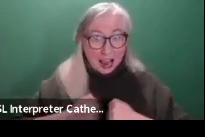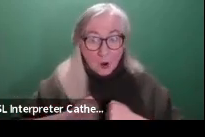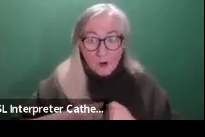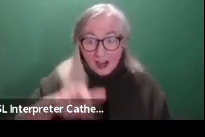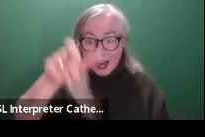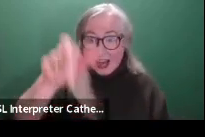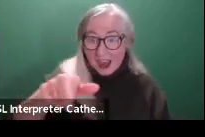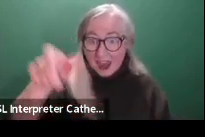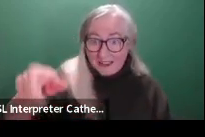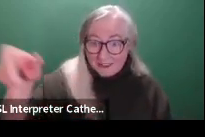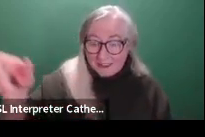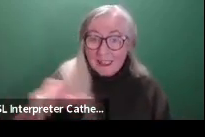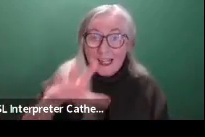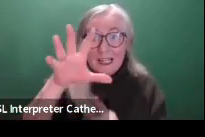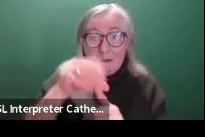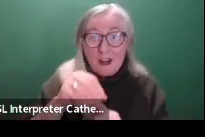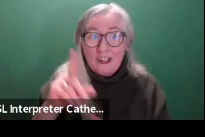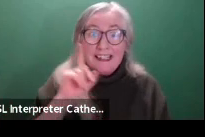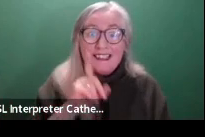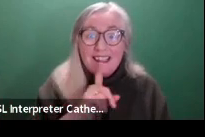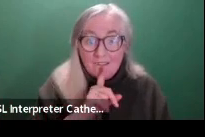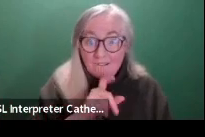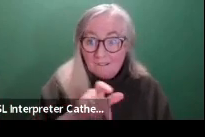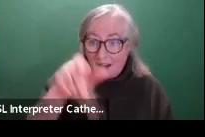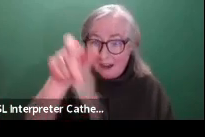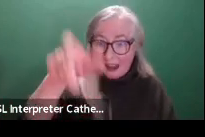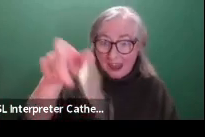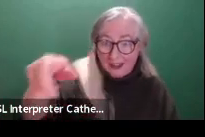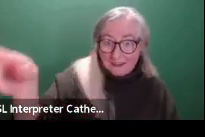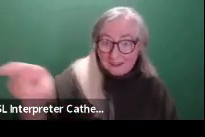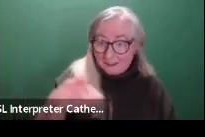but particularly deaf clients. If